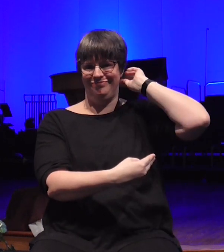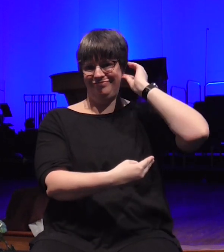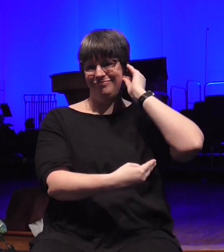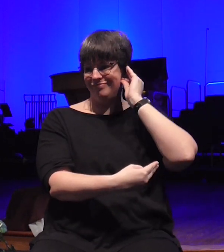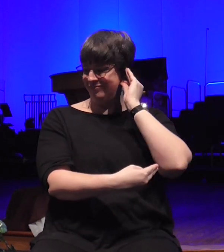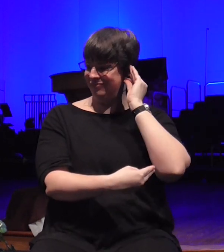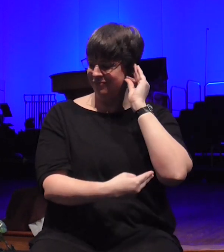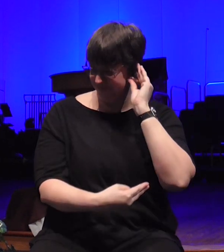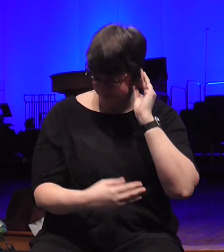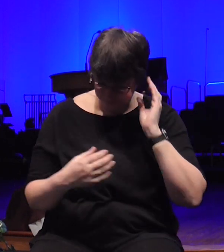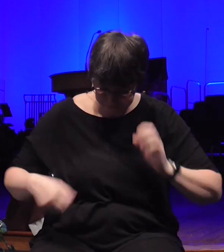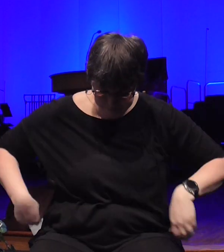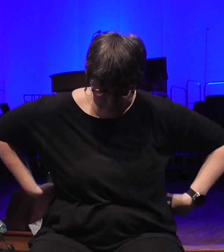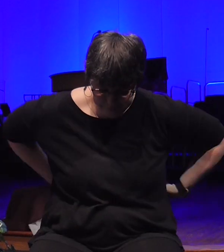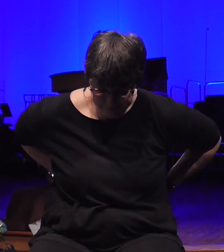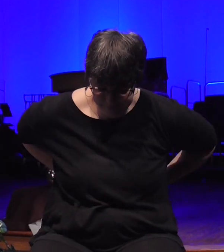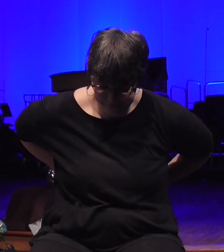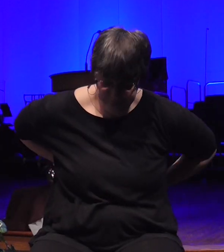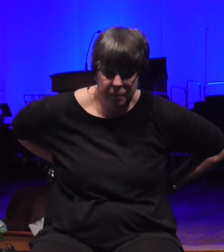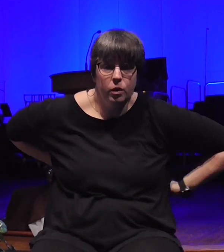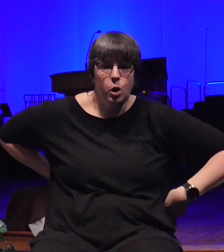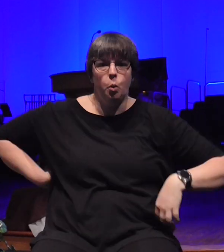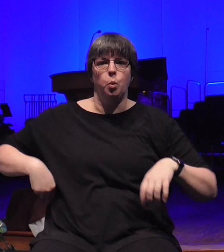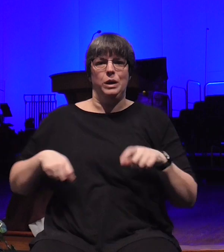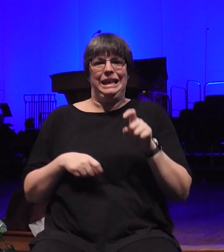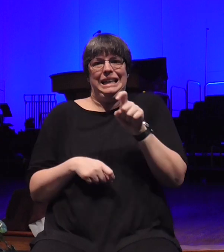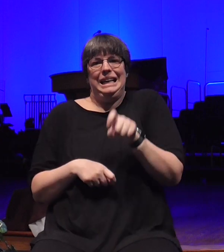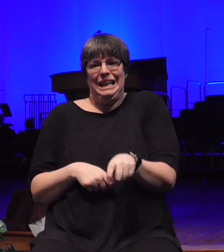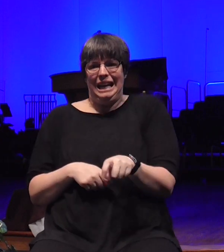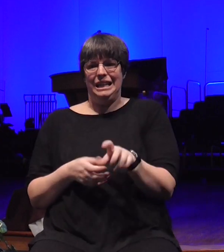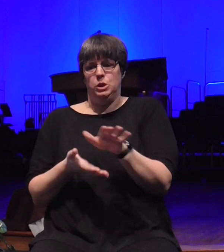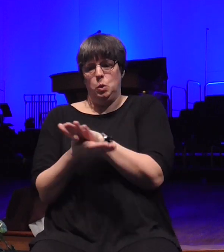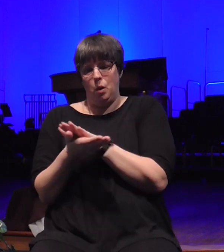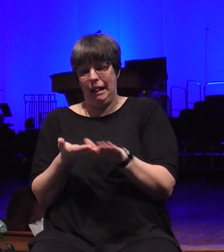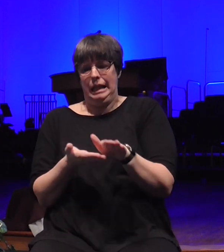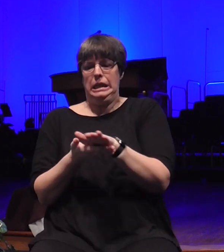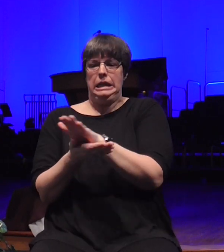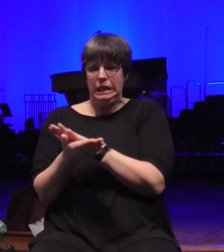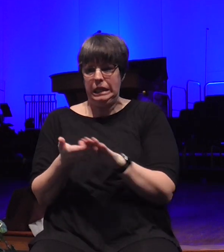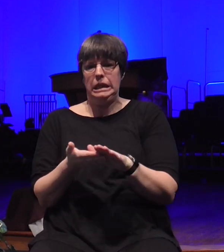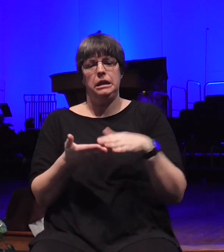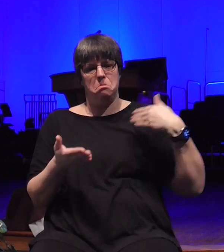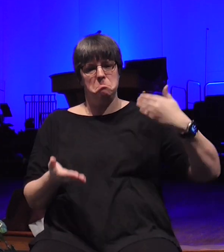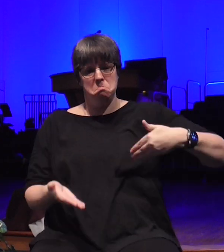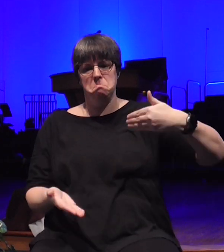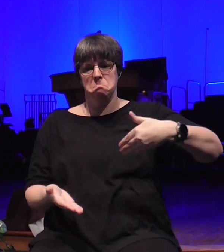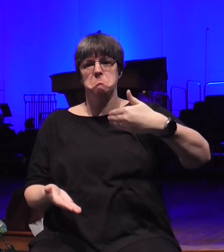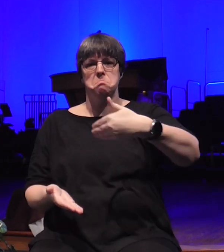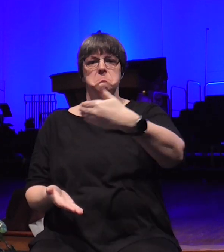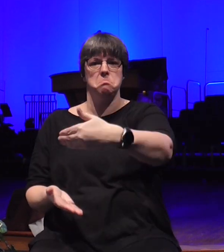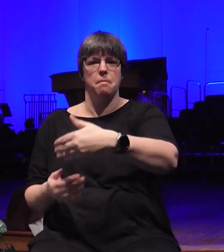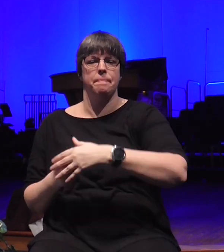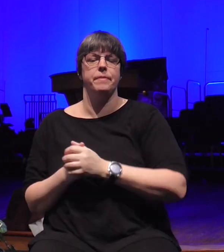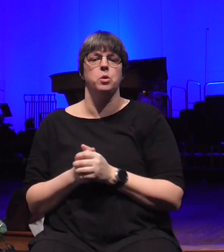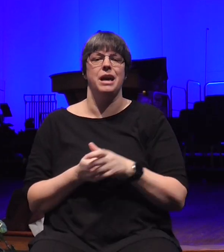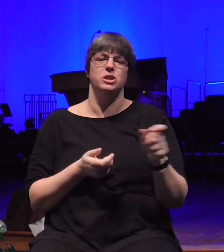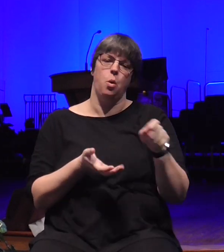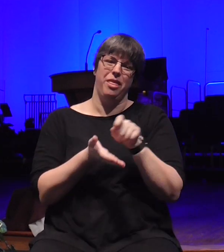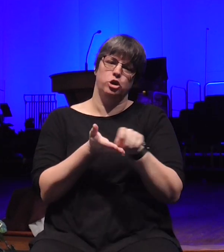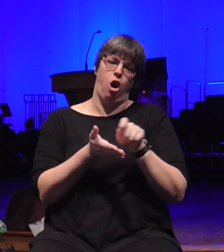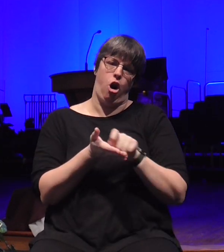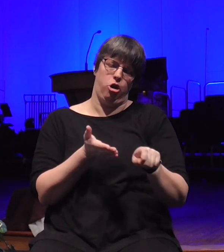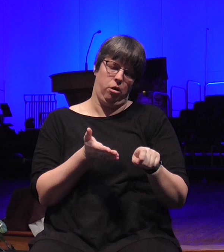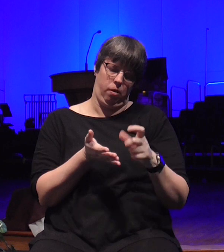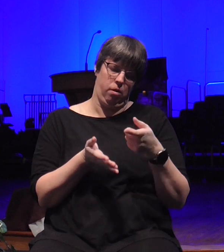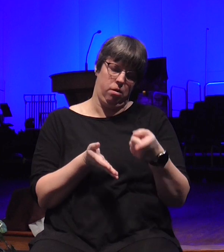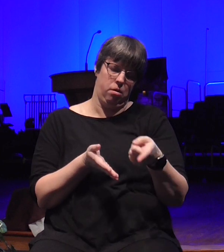do that regularly so that we can build up our energy within. In the Course of Miracles, it's written, there's a place in you